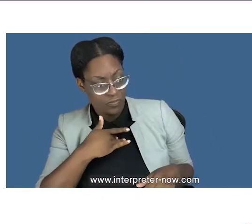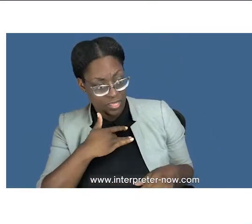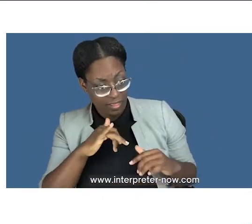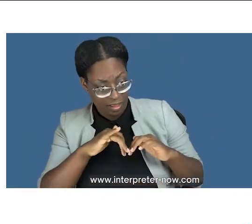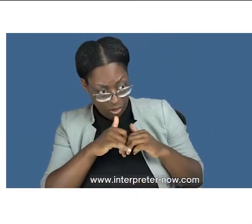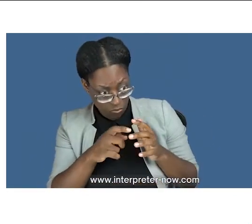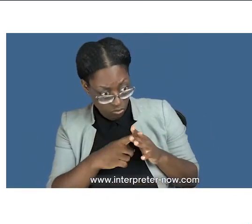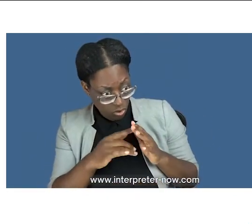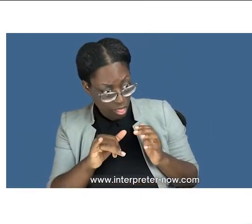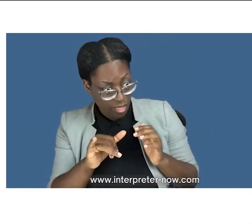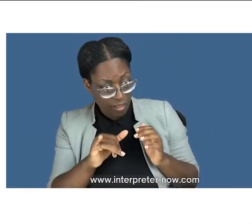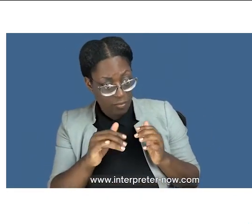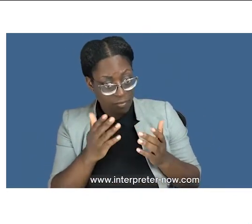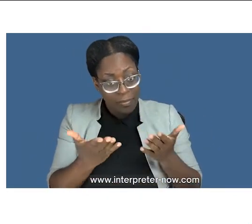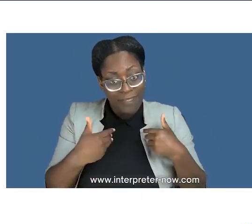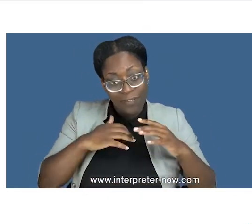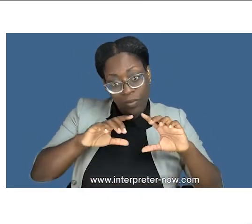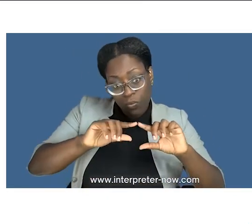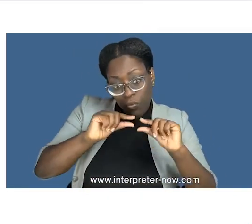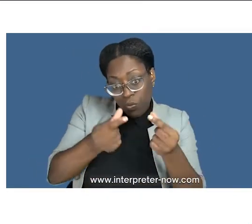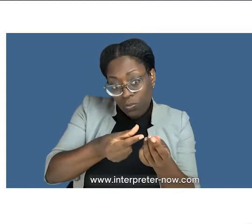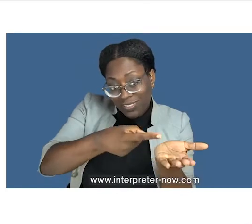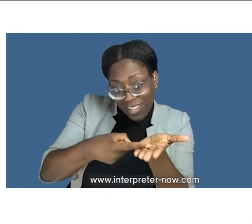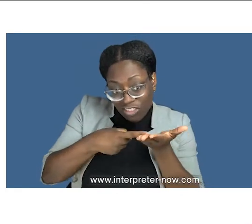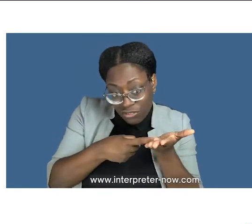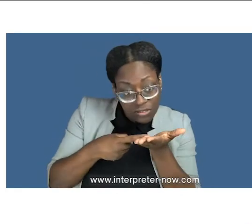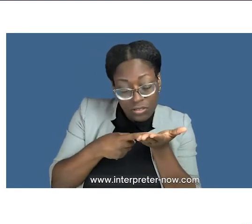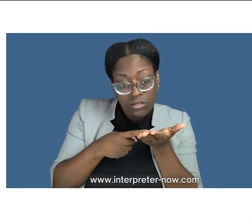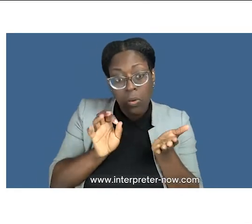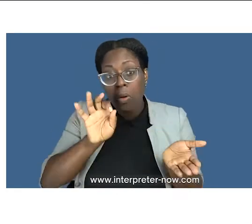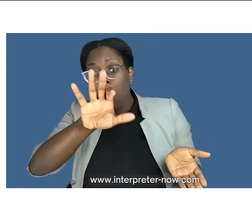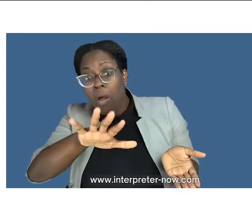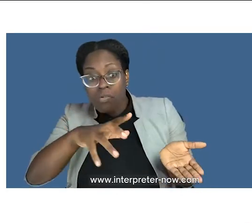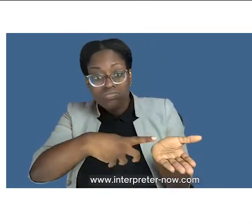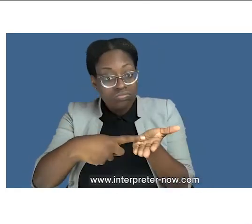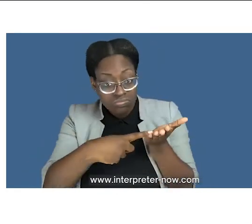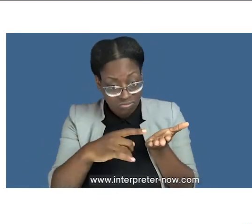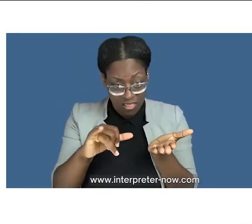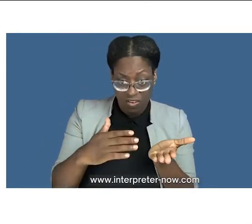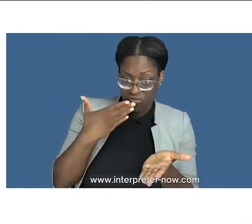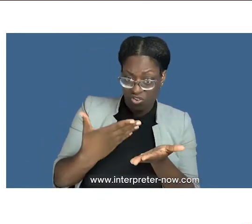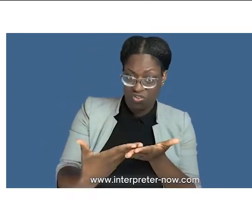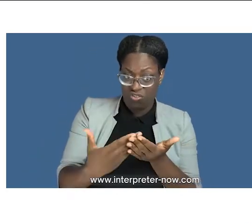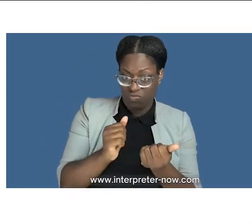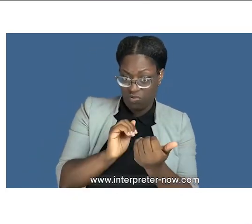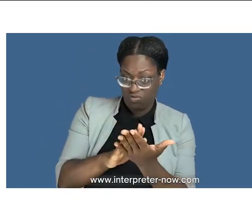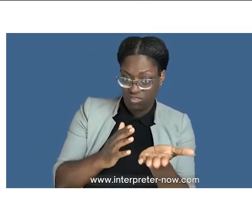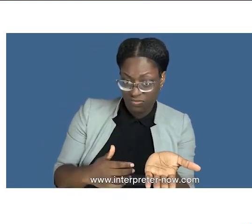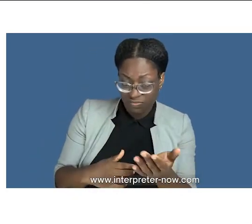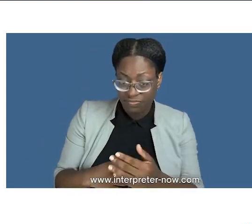Do you think the easiest way to start is to start in group discussions with a team to get beyond fear?